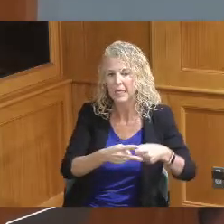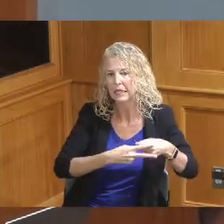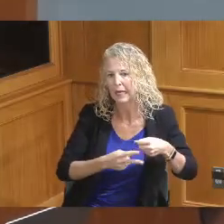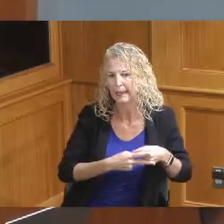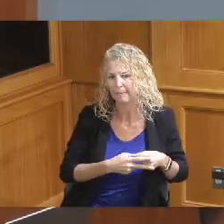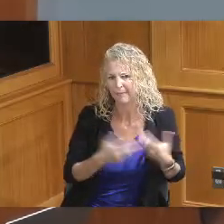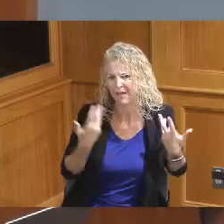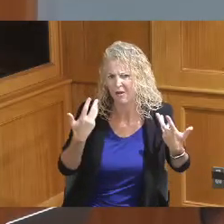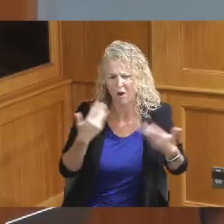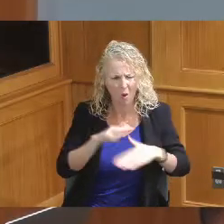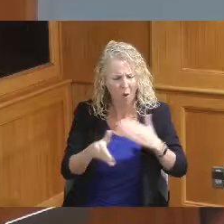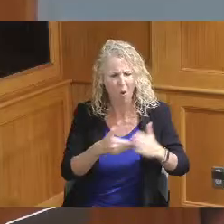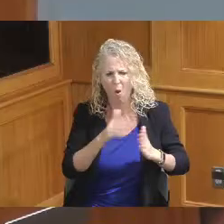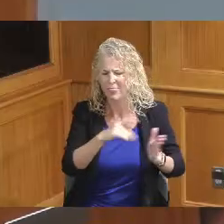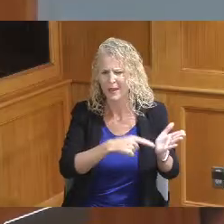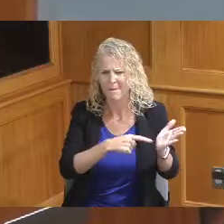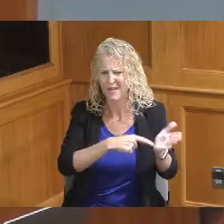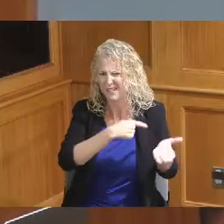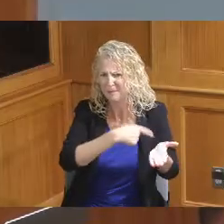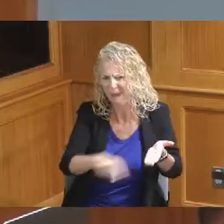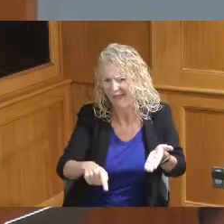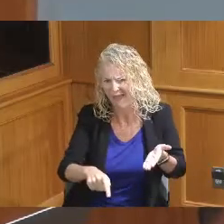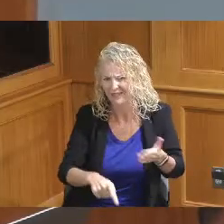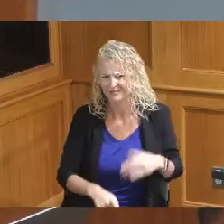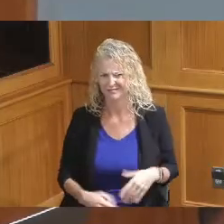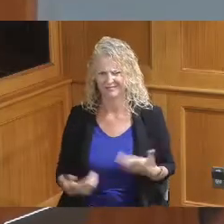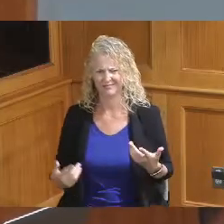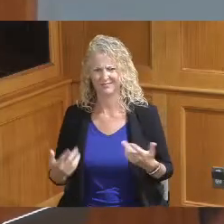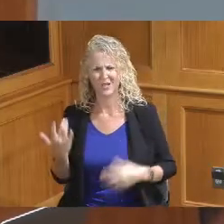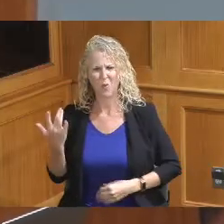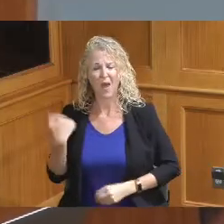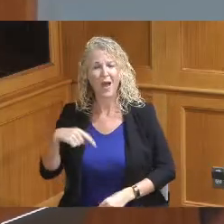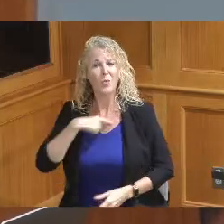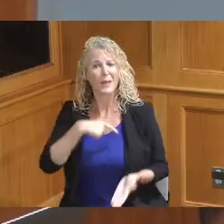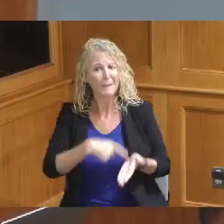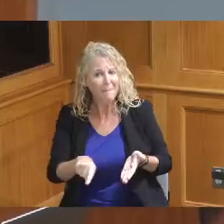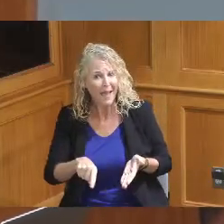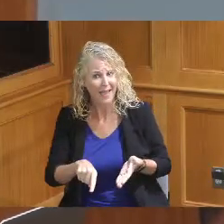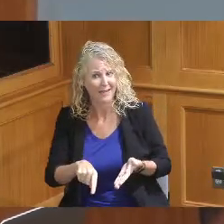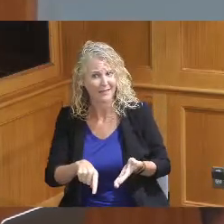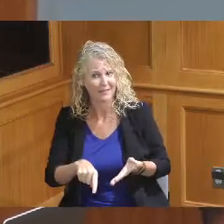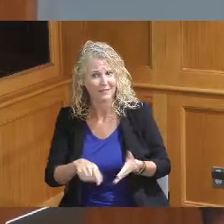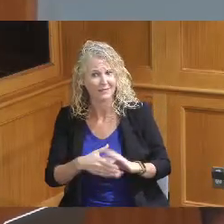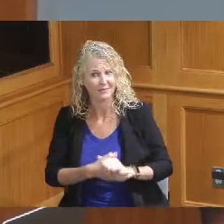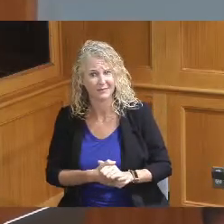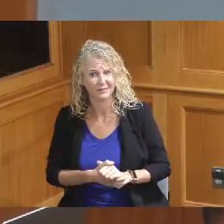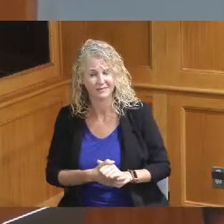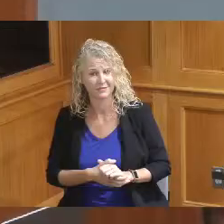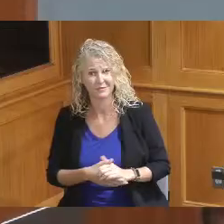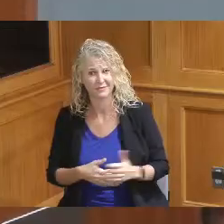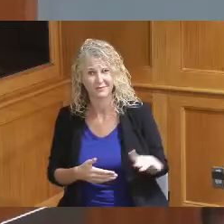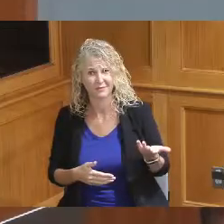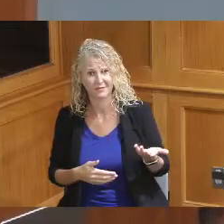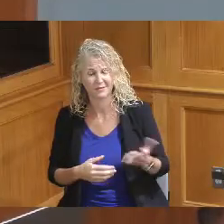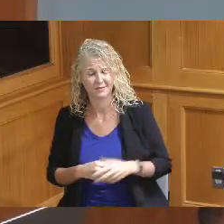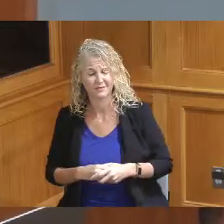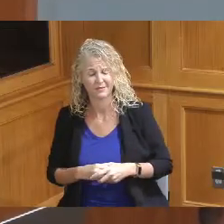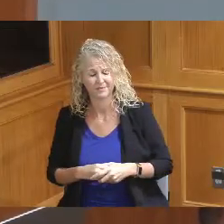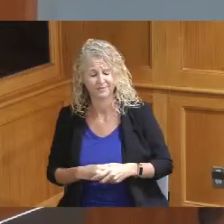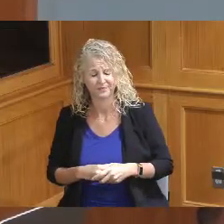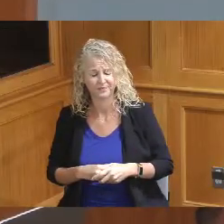paid. It makes no sense. Commissioner, administrator.